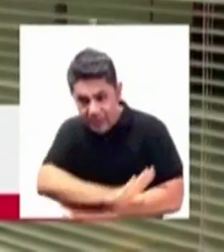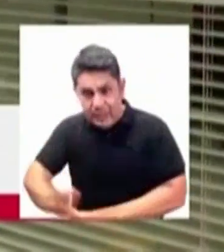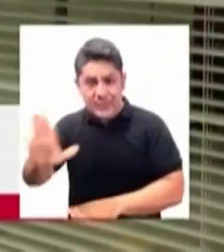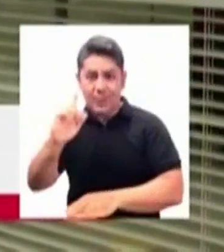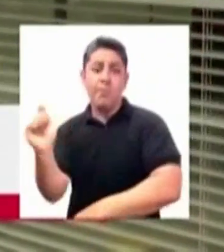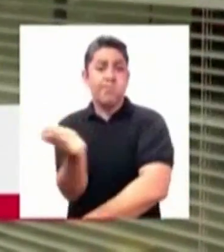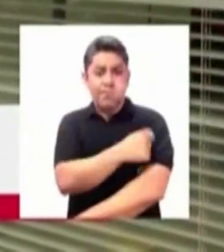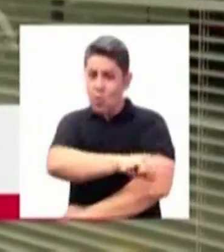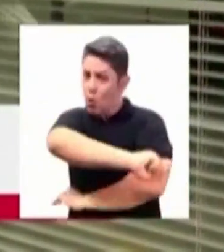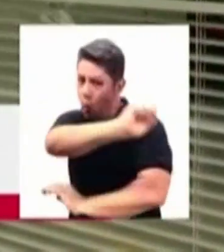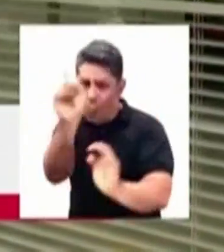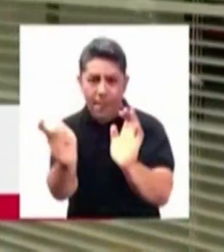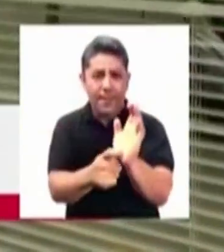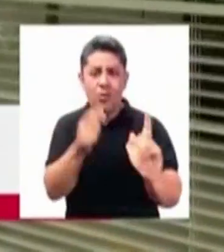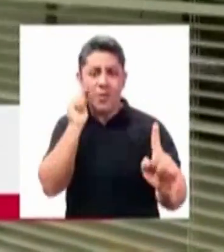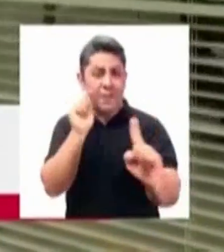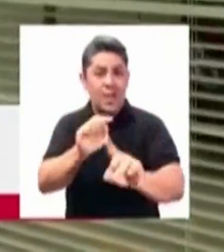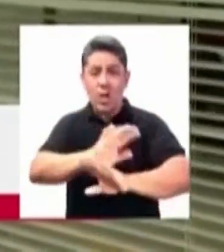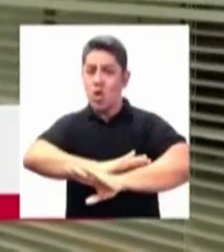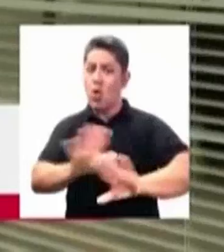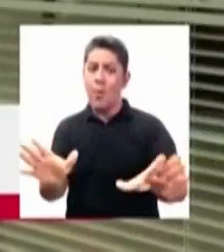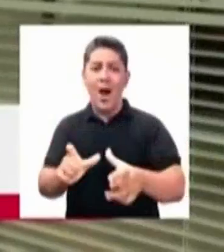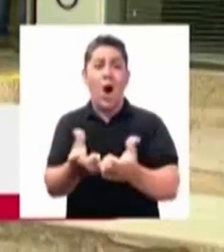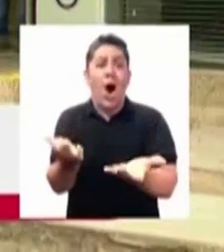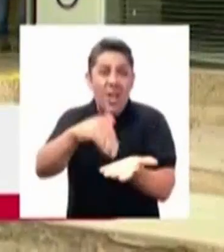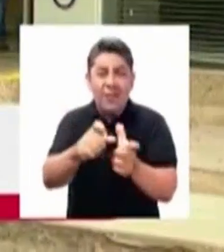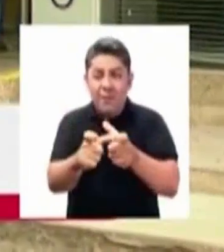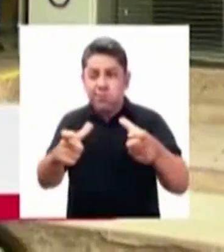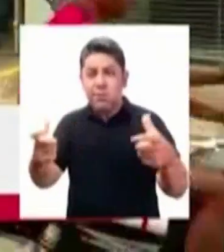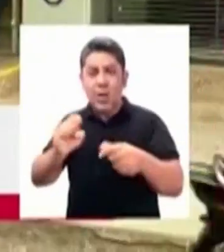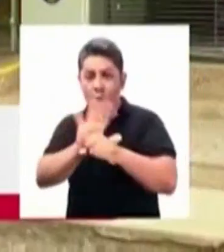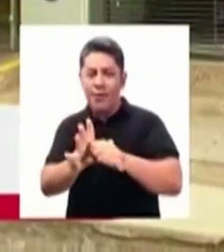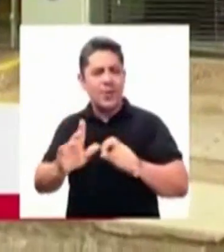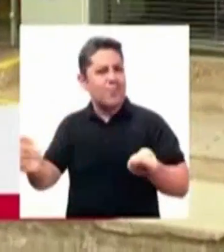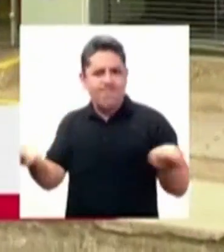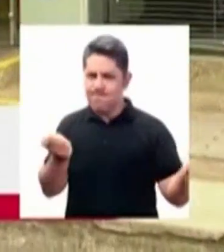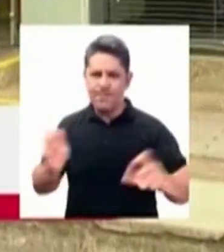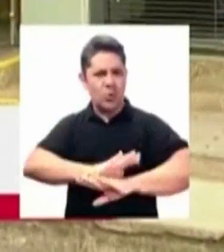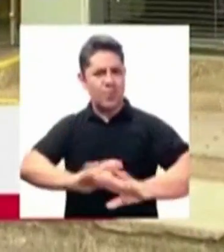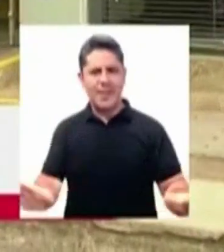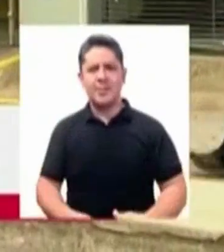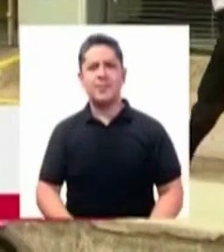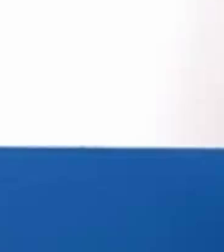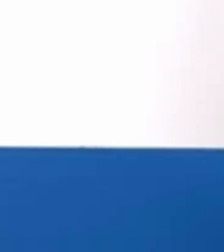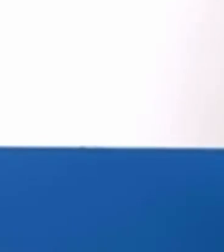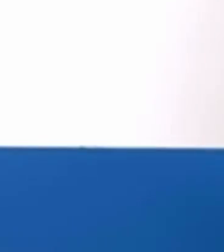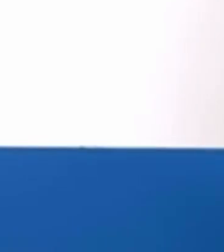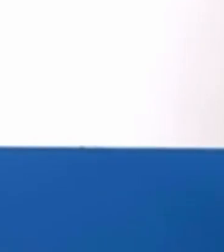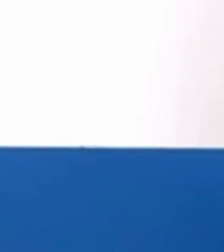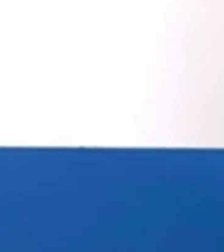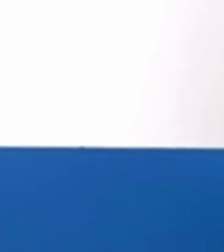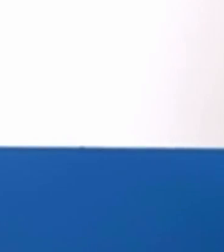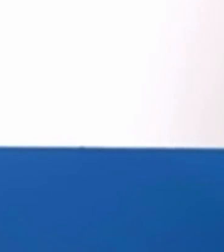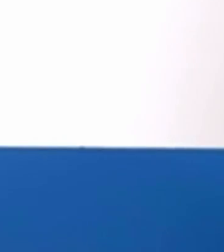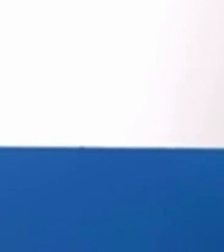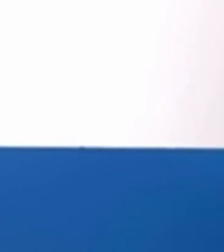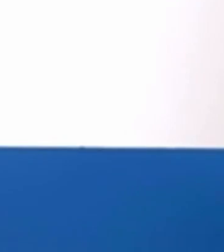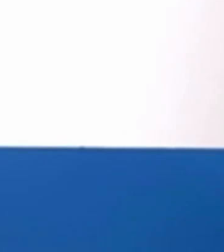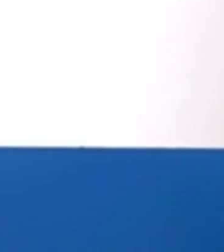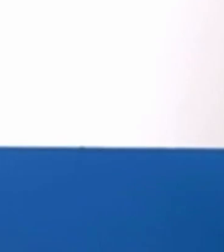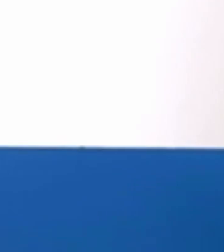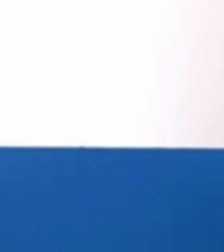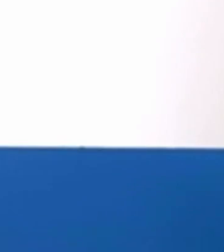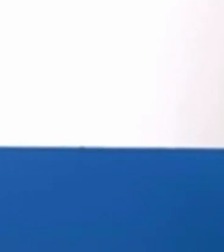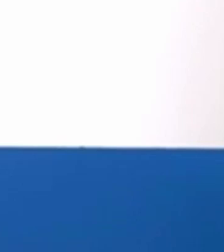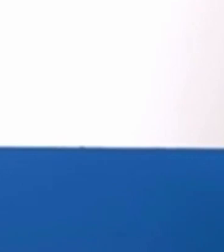schedules in order to avoid its resurgence in any of the territories. order to ensure proper handling